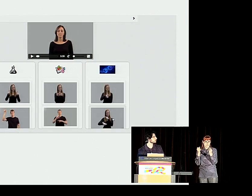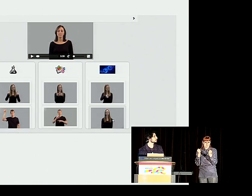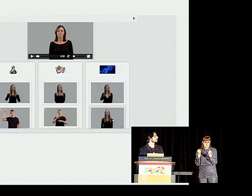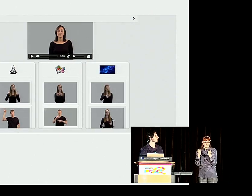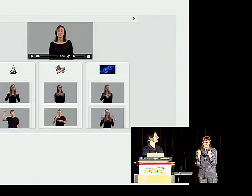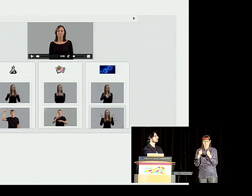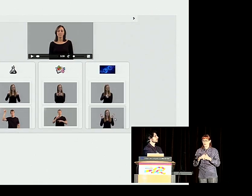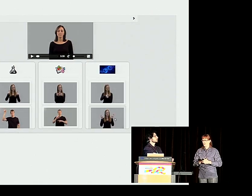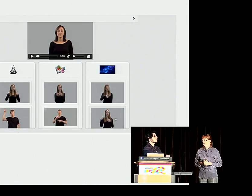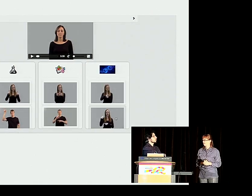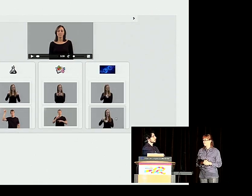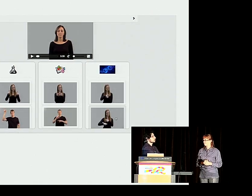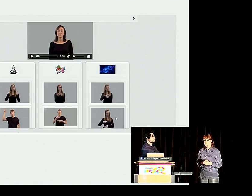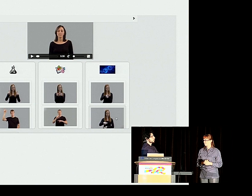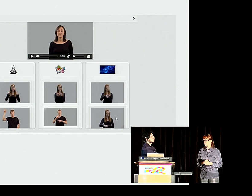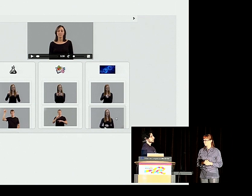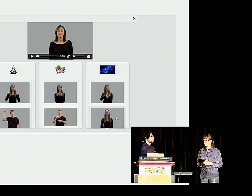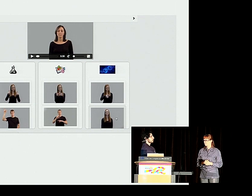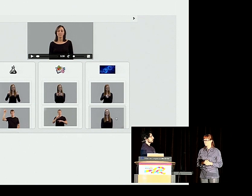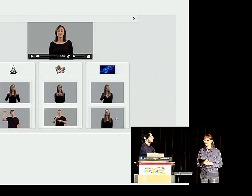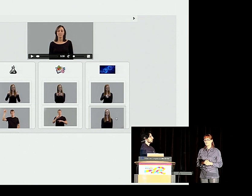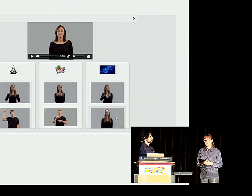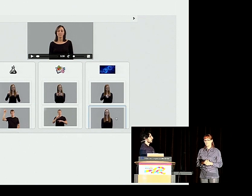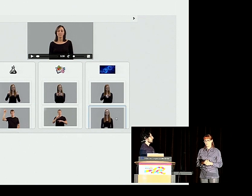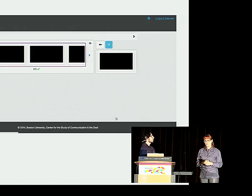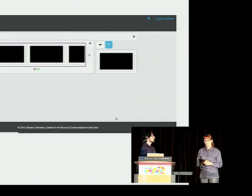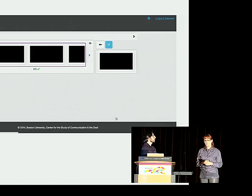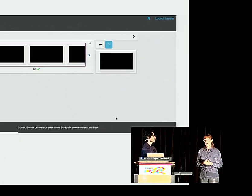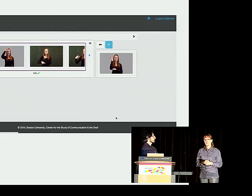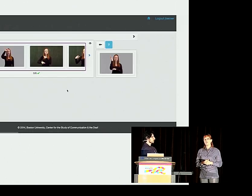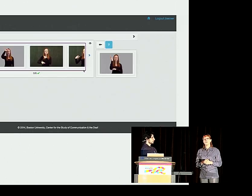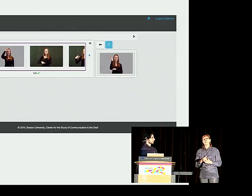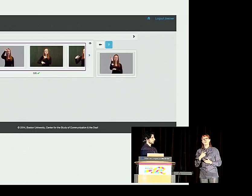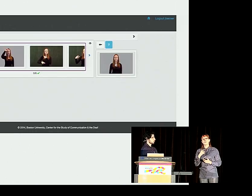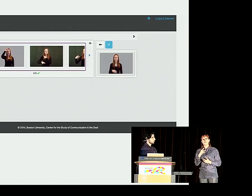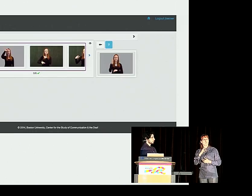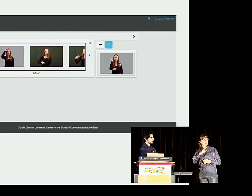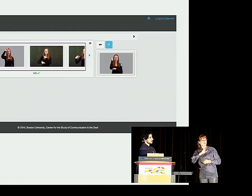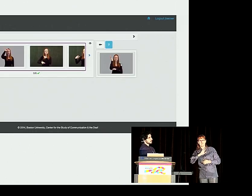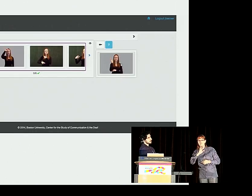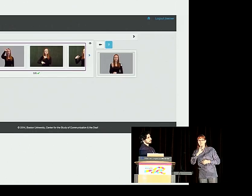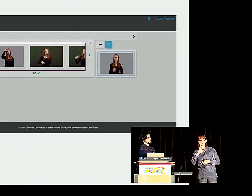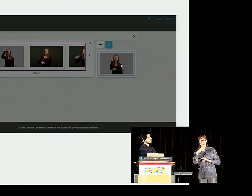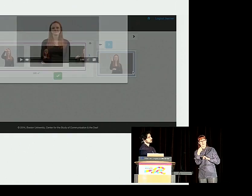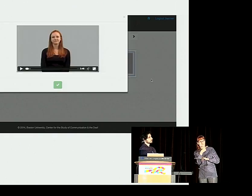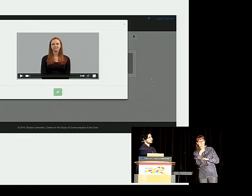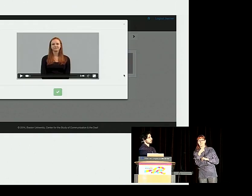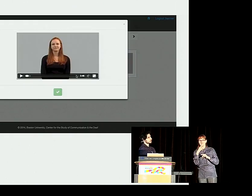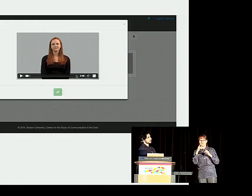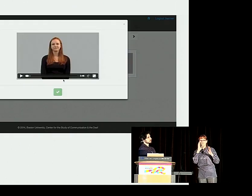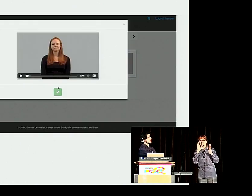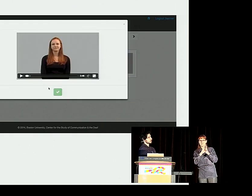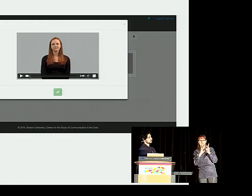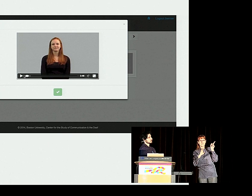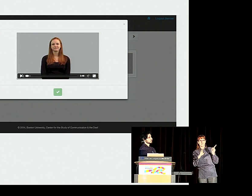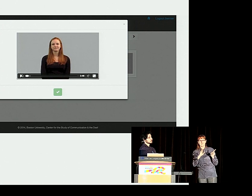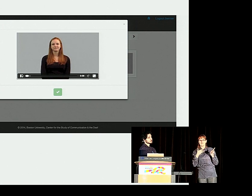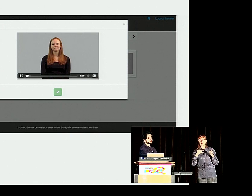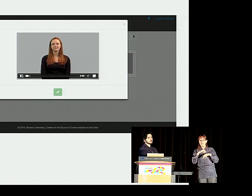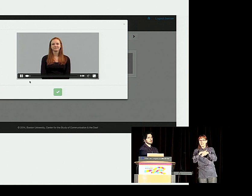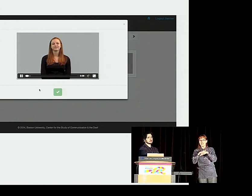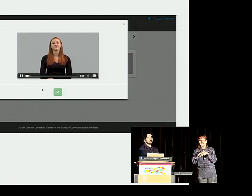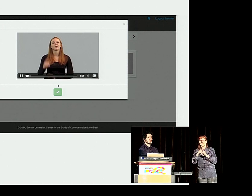You can see one of the things we wanted to do is we wanted to share that there was no English in the tool. And the reason for that is because